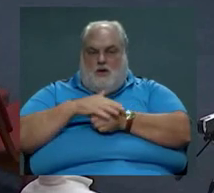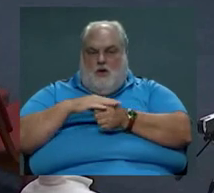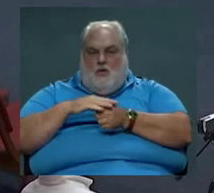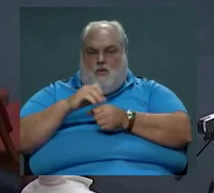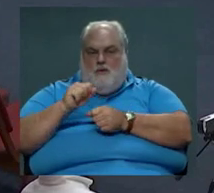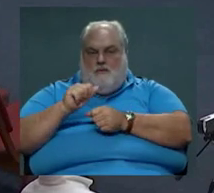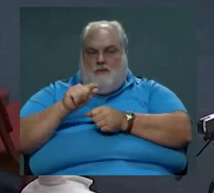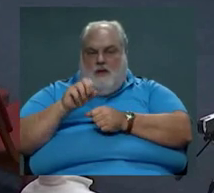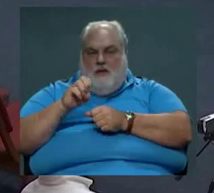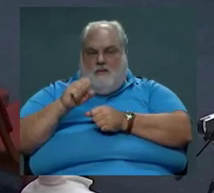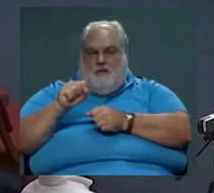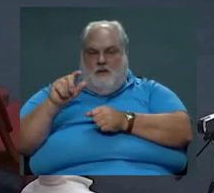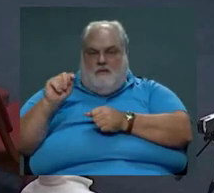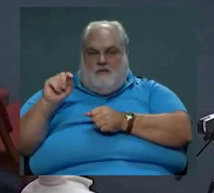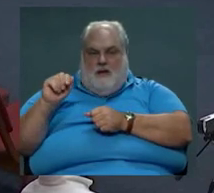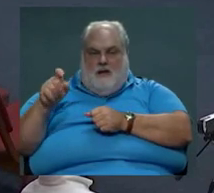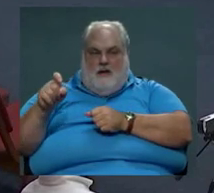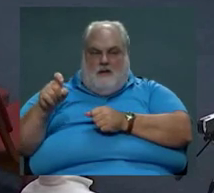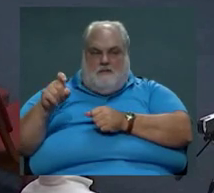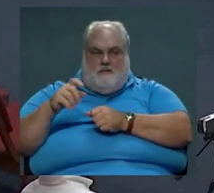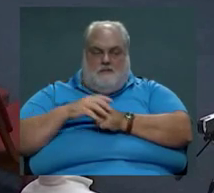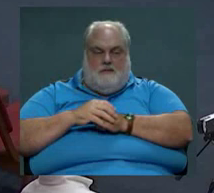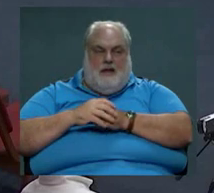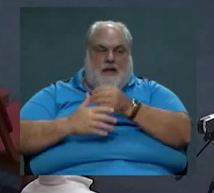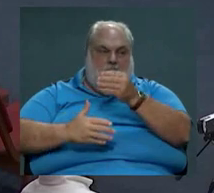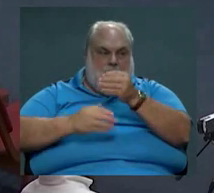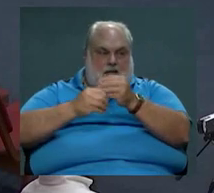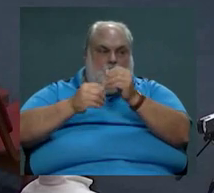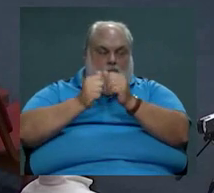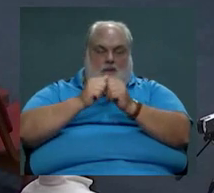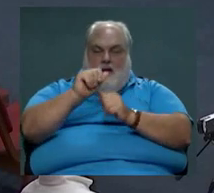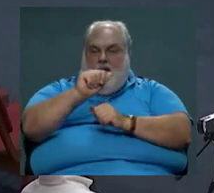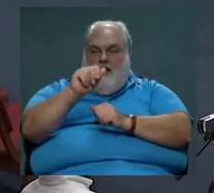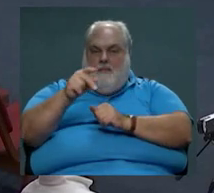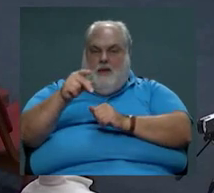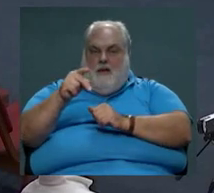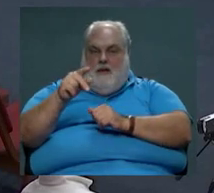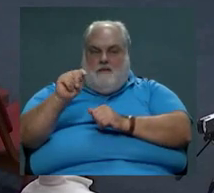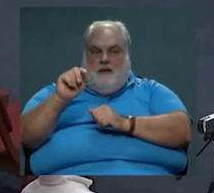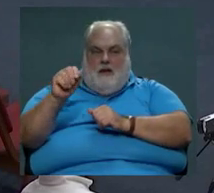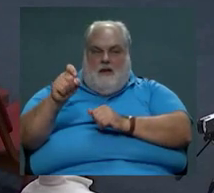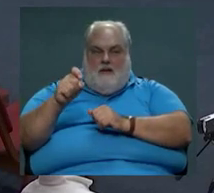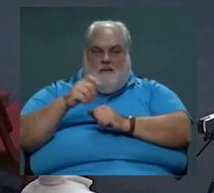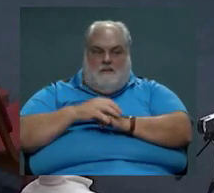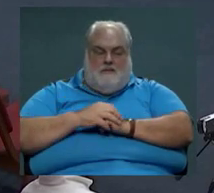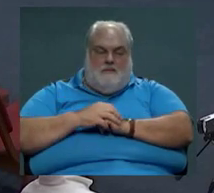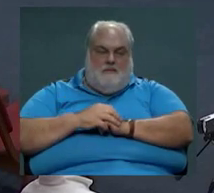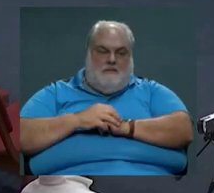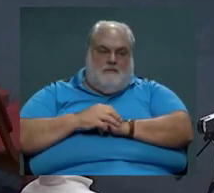tax. So in addition to the A&P taxes. Do we have any idea how much money that would be? Not at this